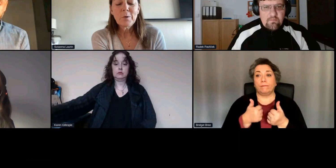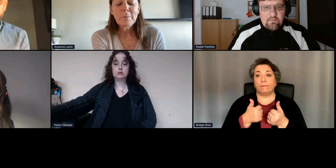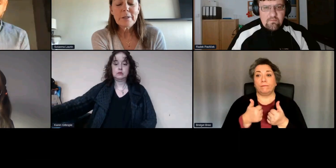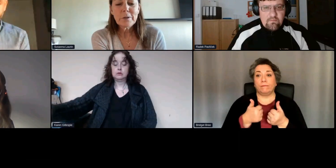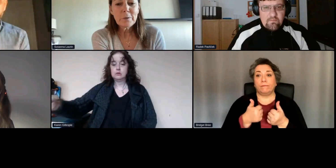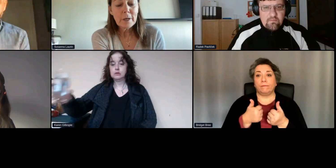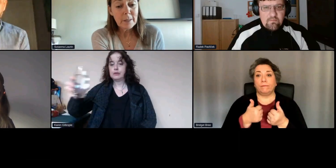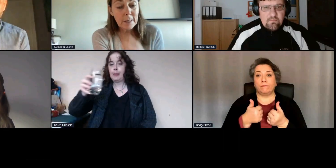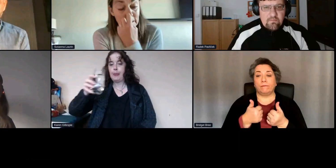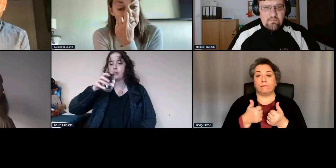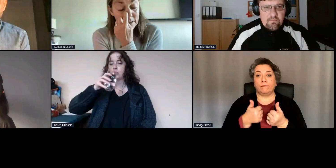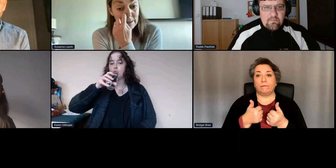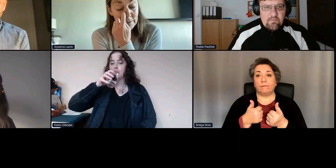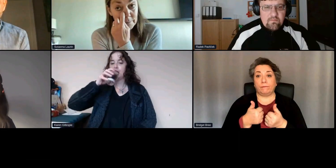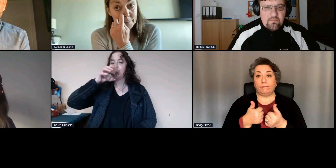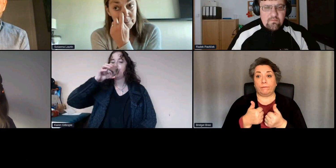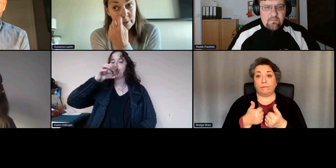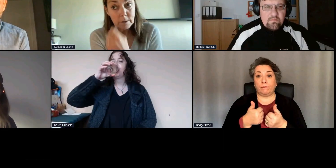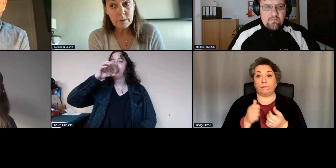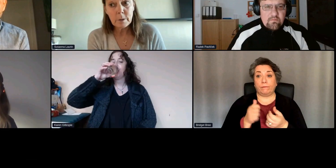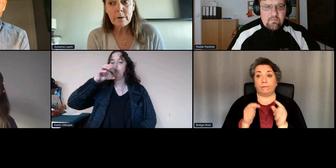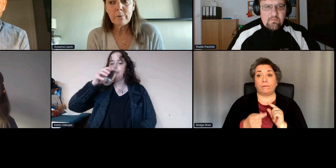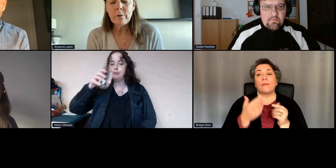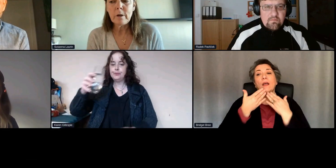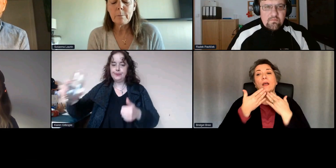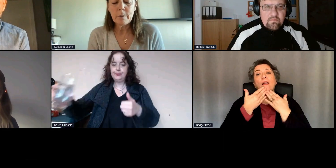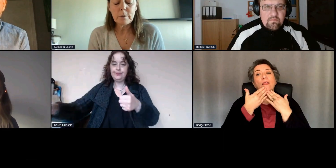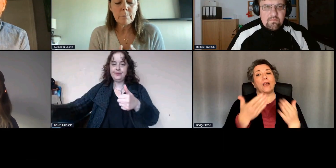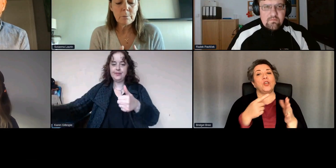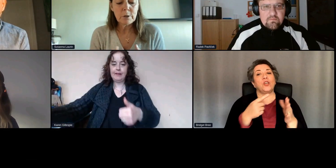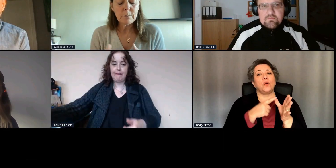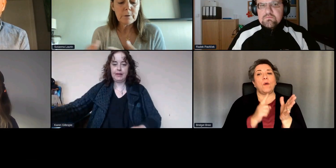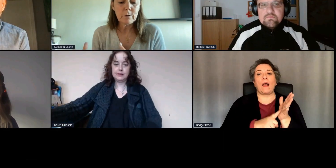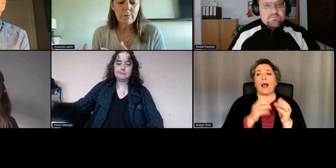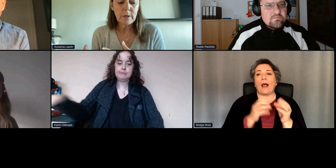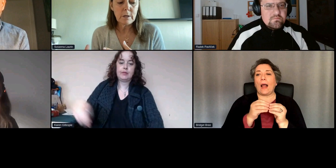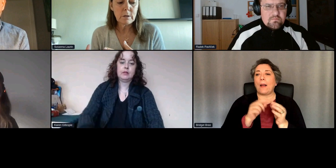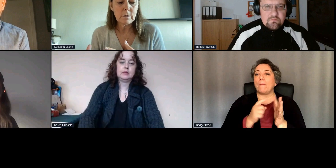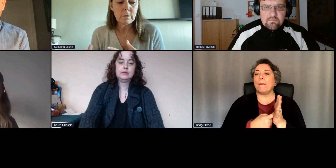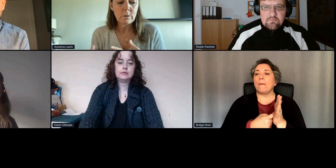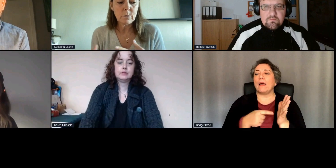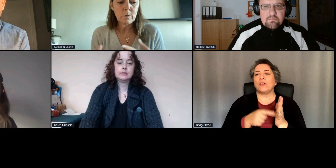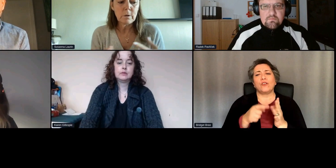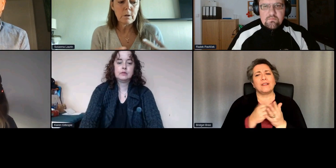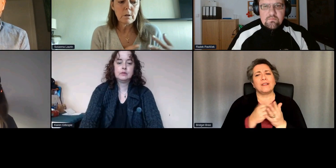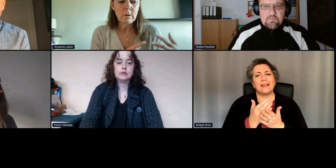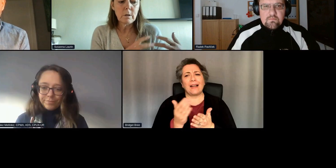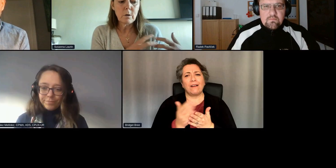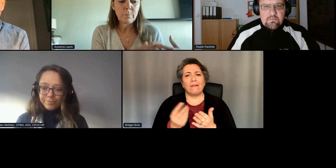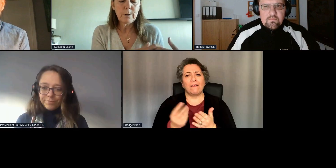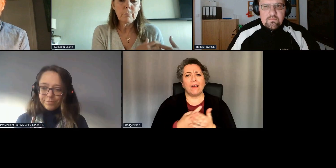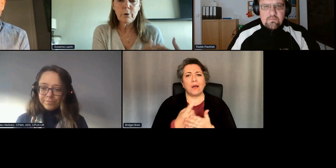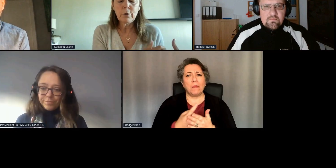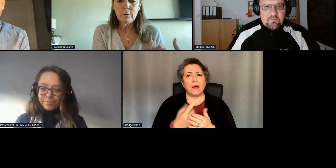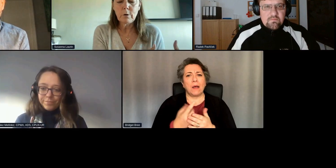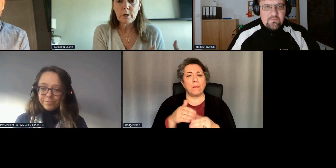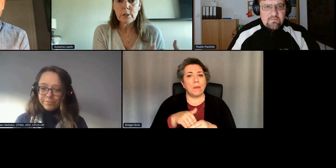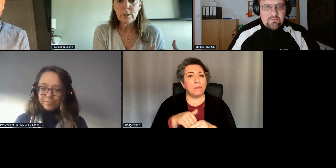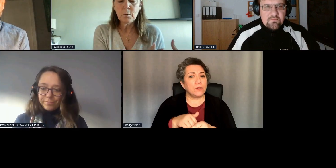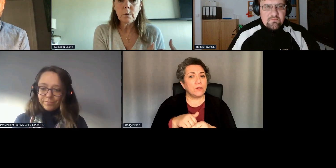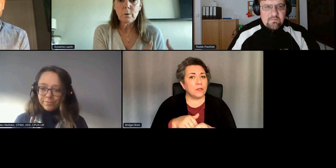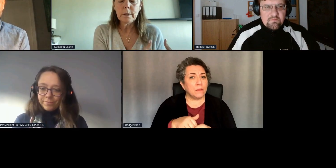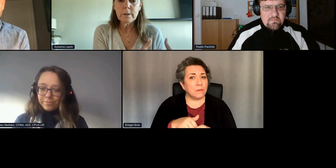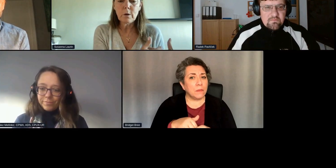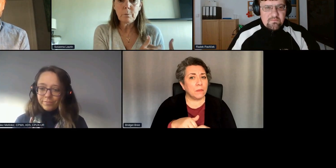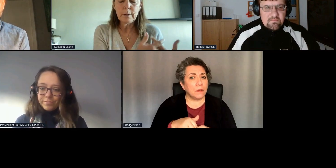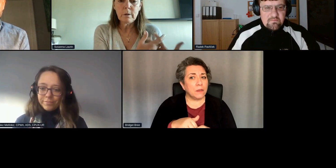Thank you, Alberto. I think just to clarify about membership and certifications, so the open body of knowledge